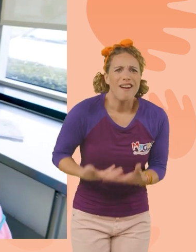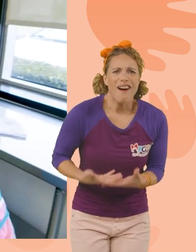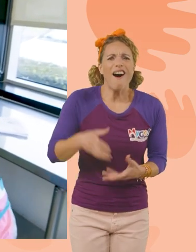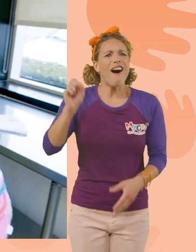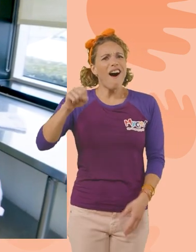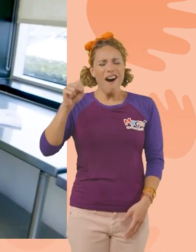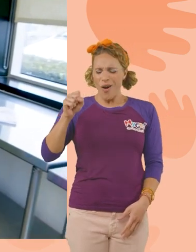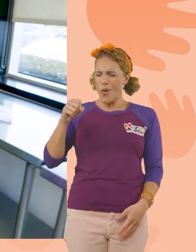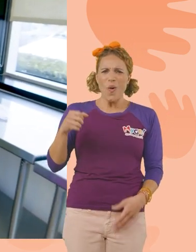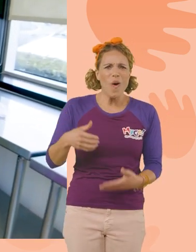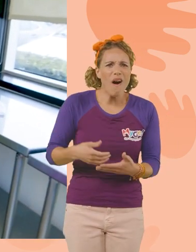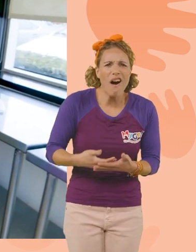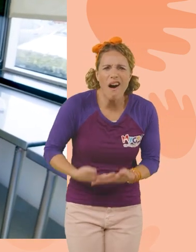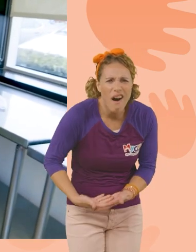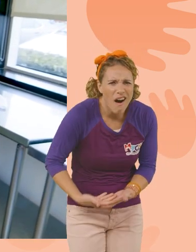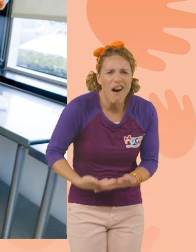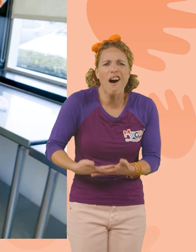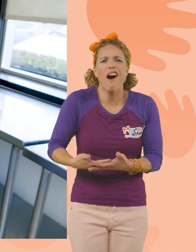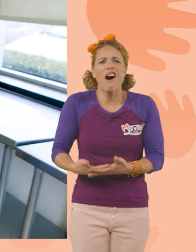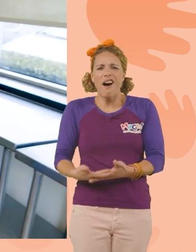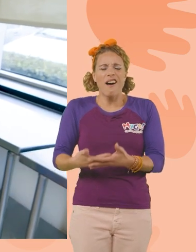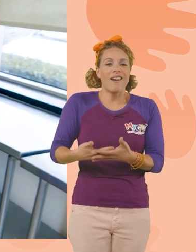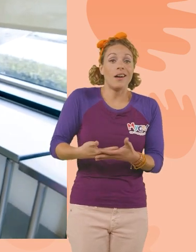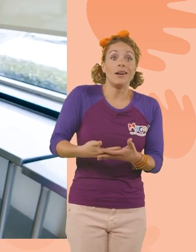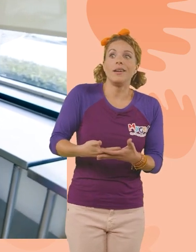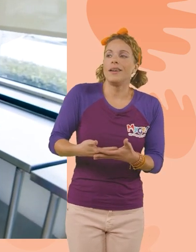heavy. Whoa. Whoa.